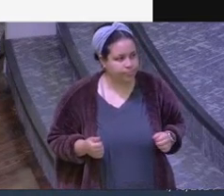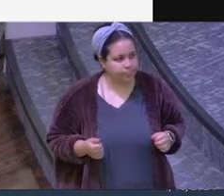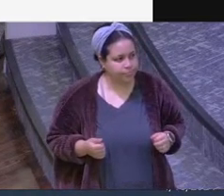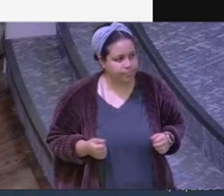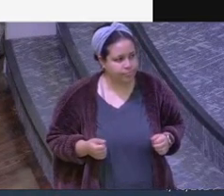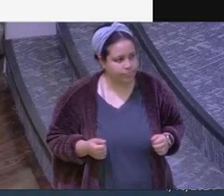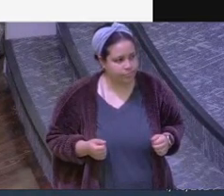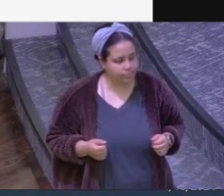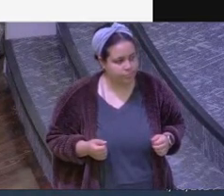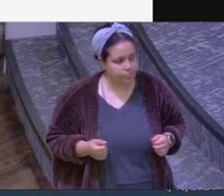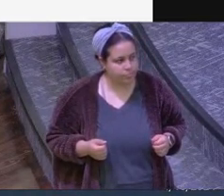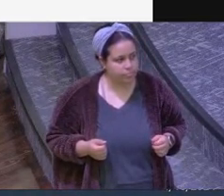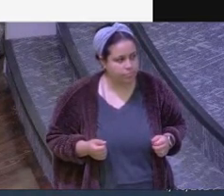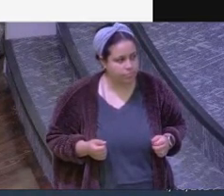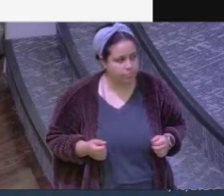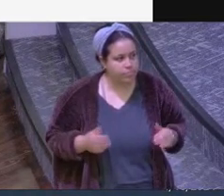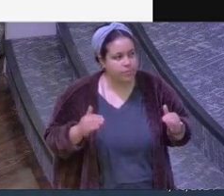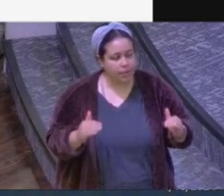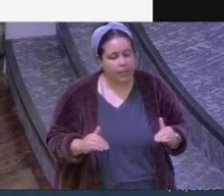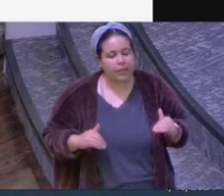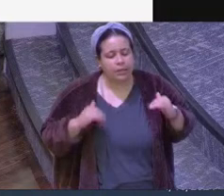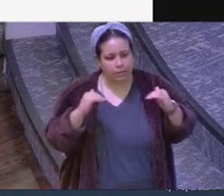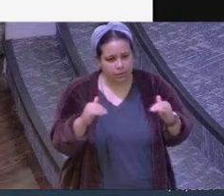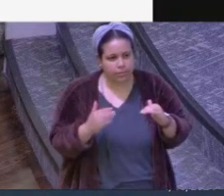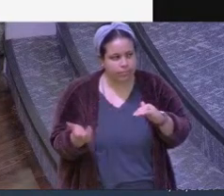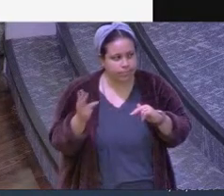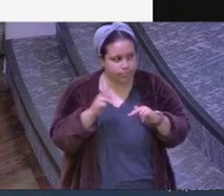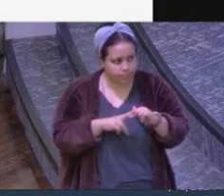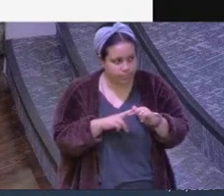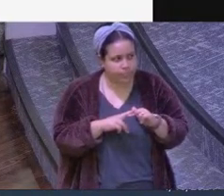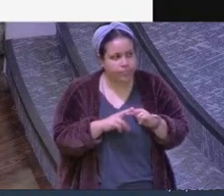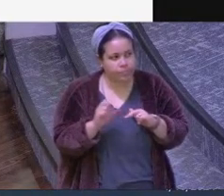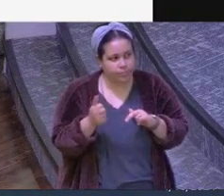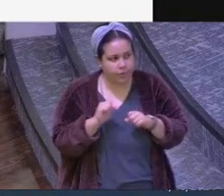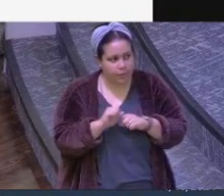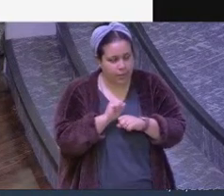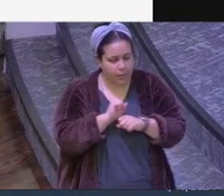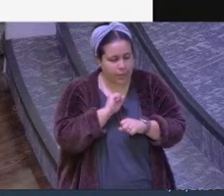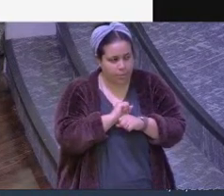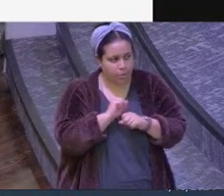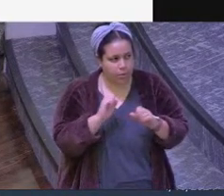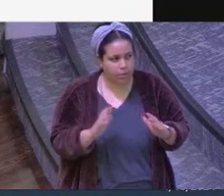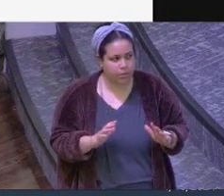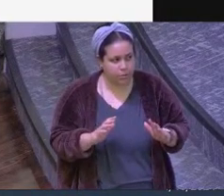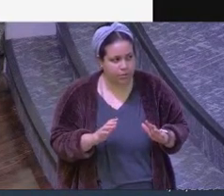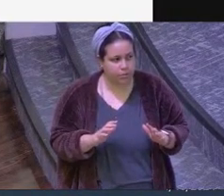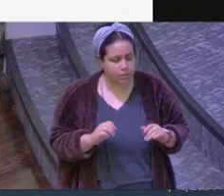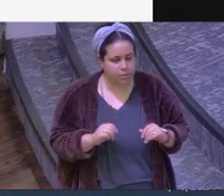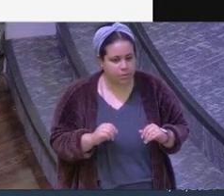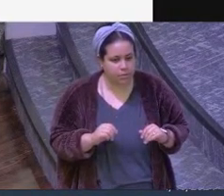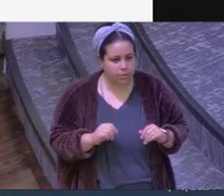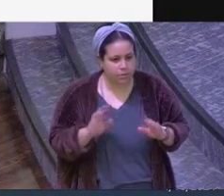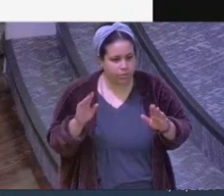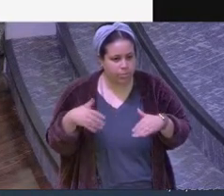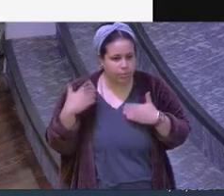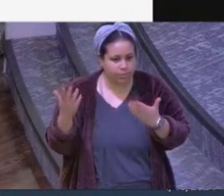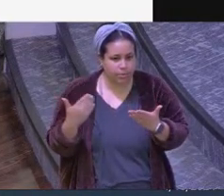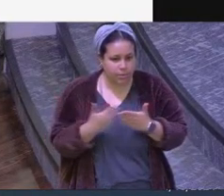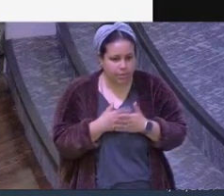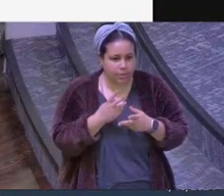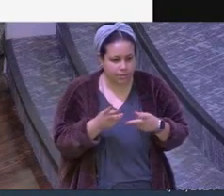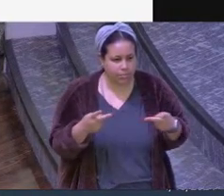We do have a step increase proposed for all eligible employees, as we have done in the past. We are proposing some new